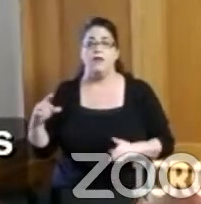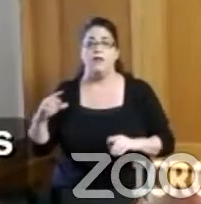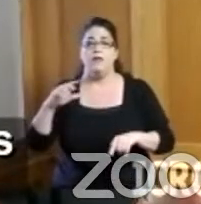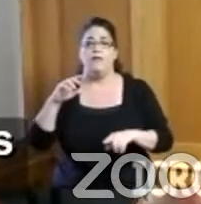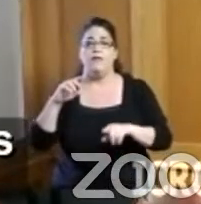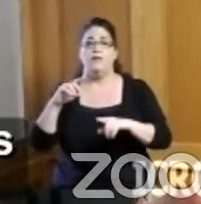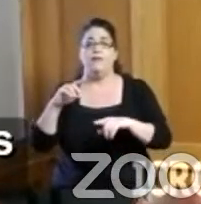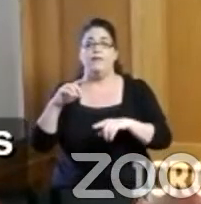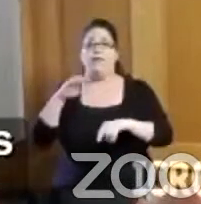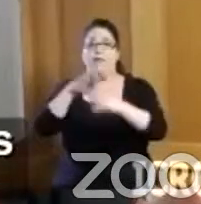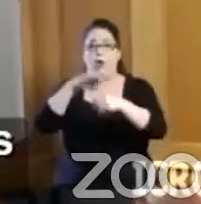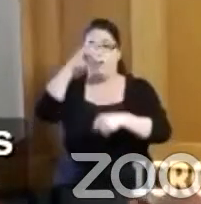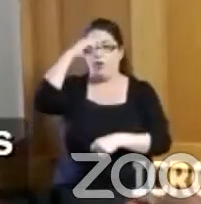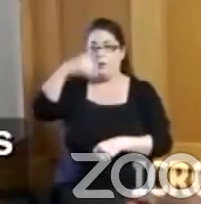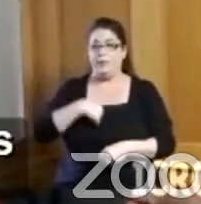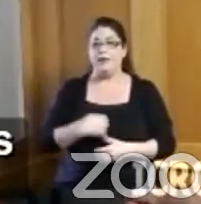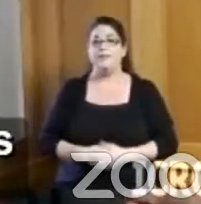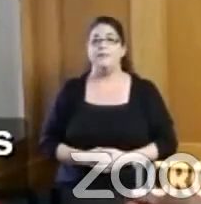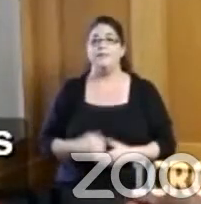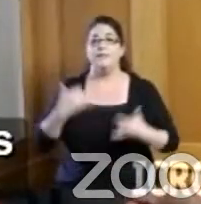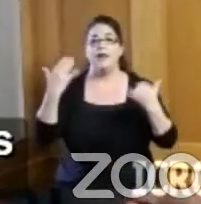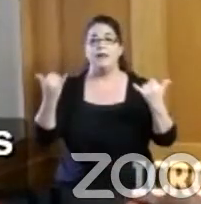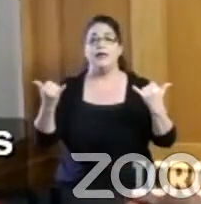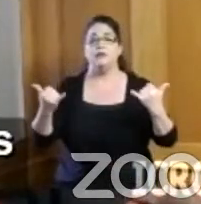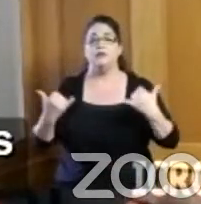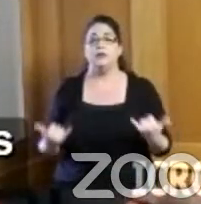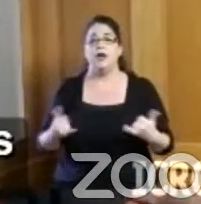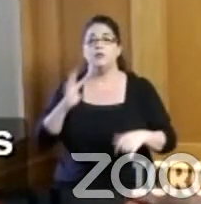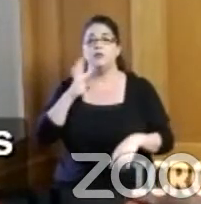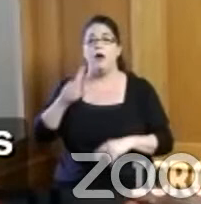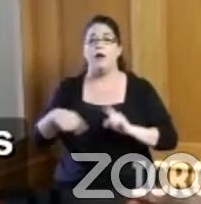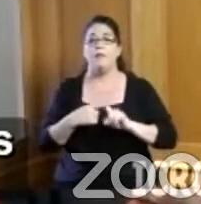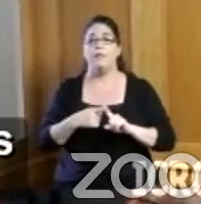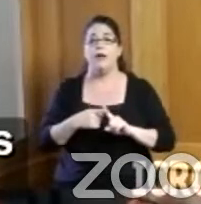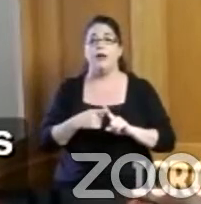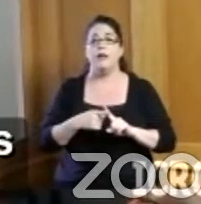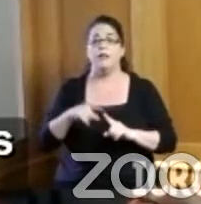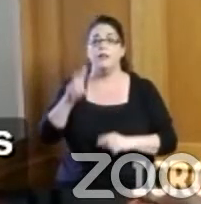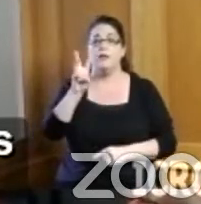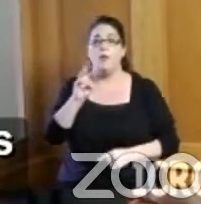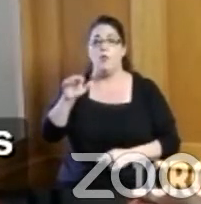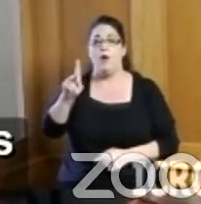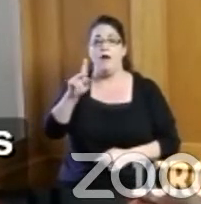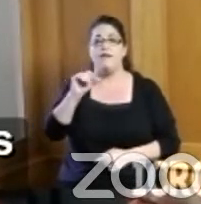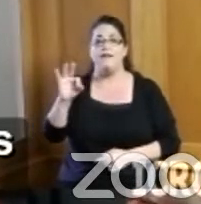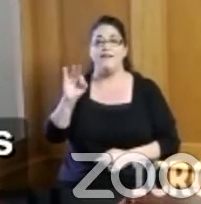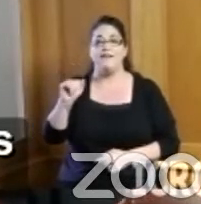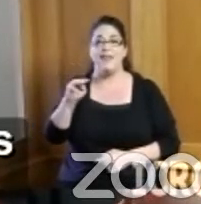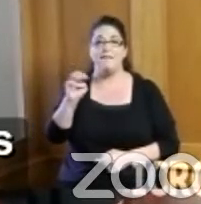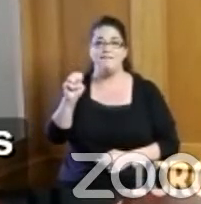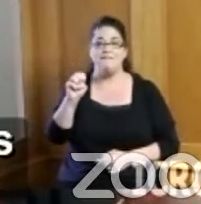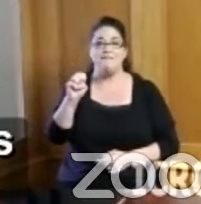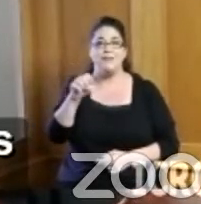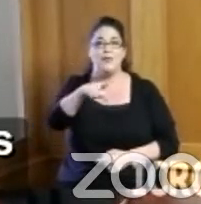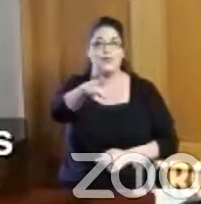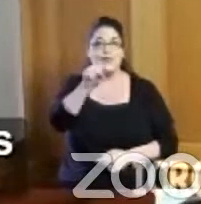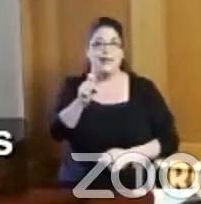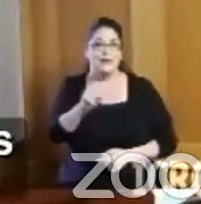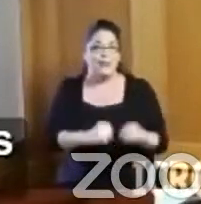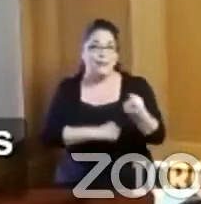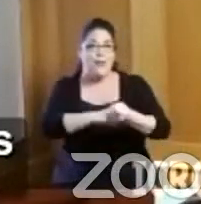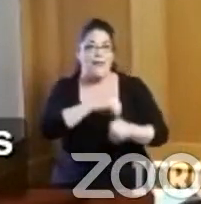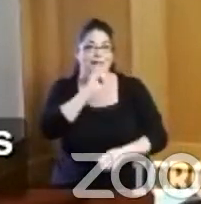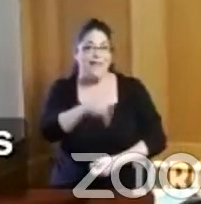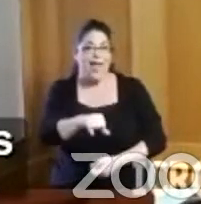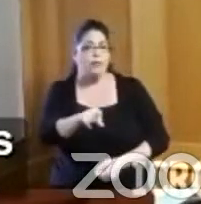I approve that message, all right? But I'm here today to talk about the Walk of Fame. Y'all need to support that.